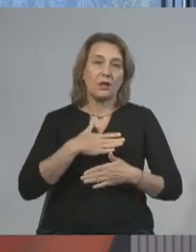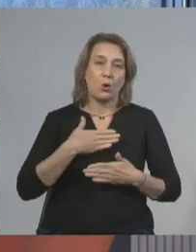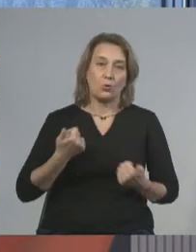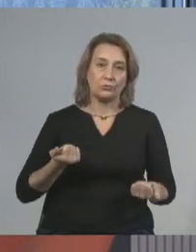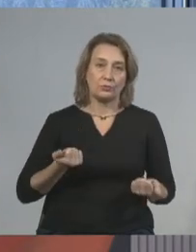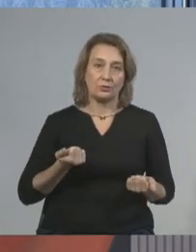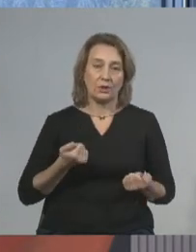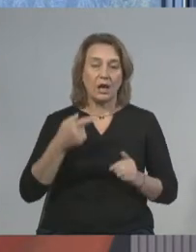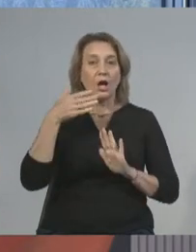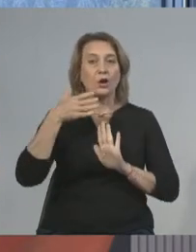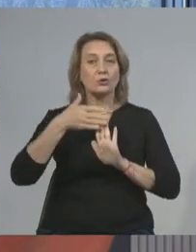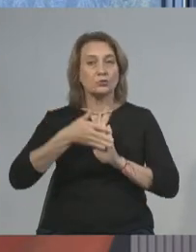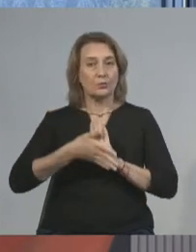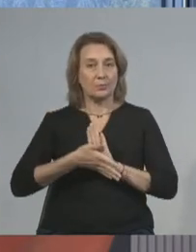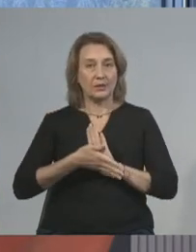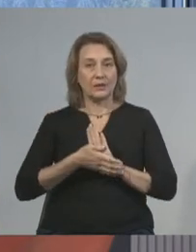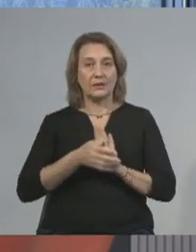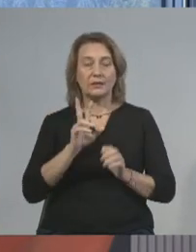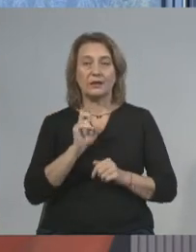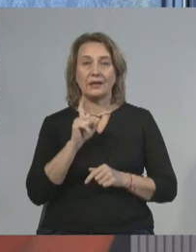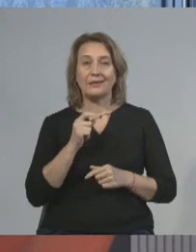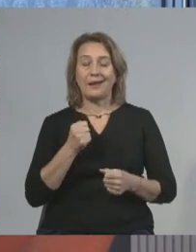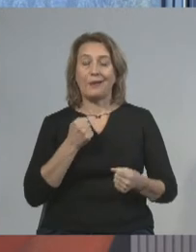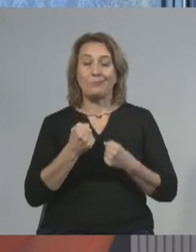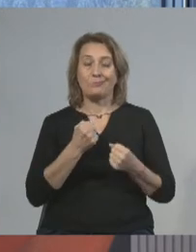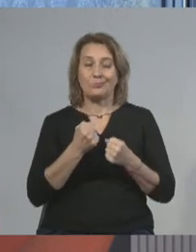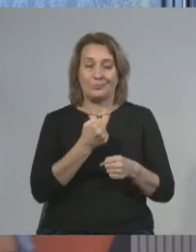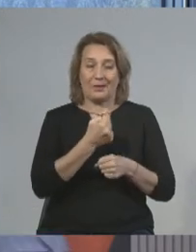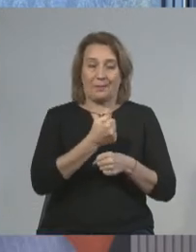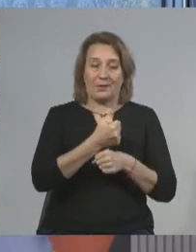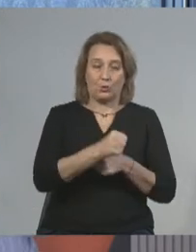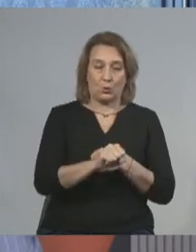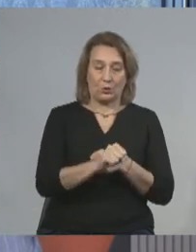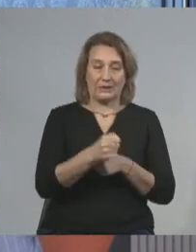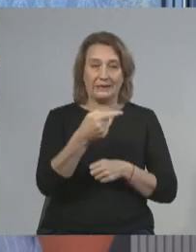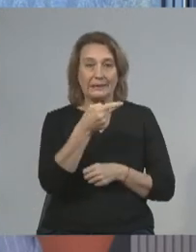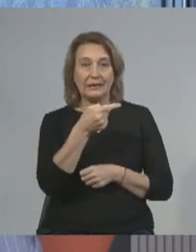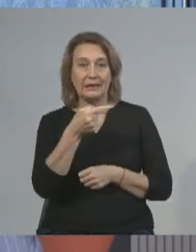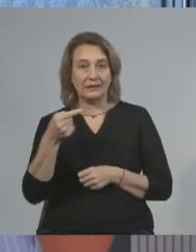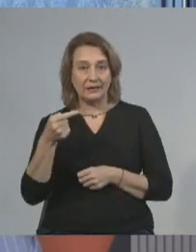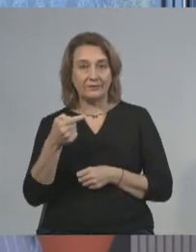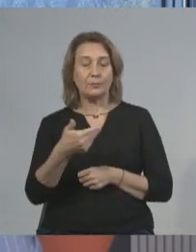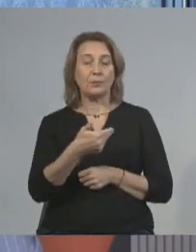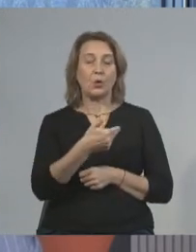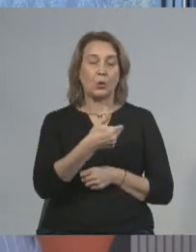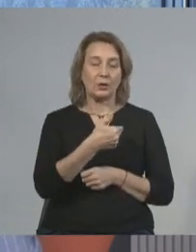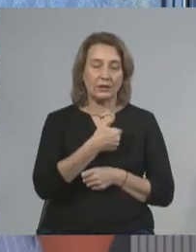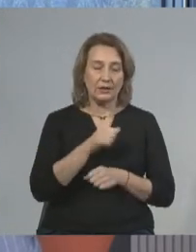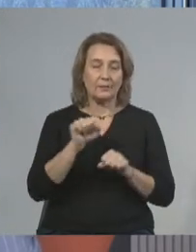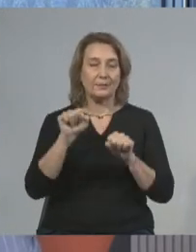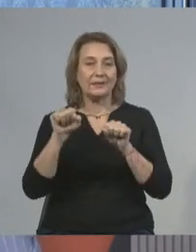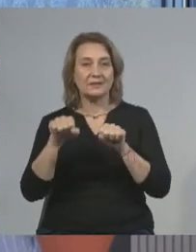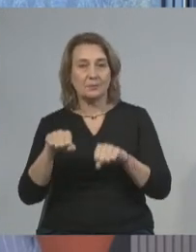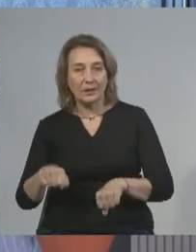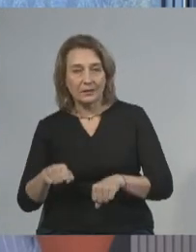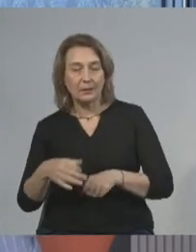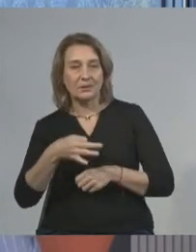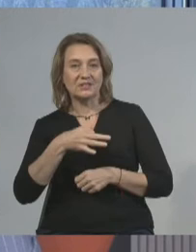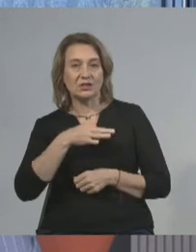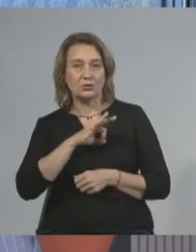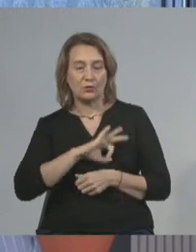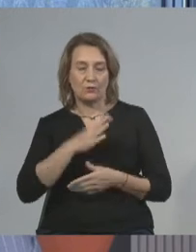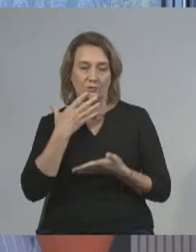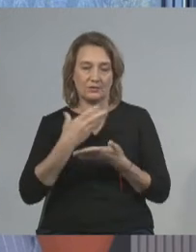them because if they don't want what can we do we need to understand how to overcome this negative trend we must make